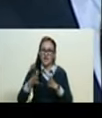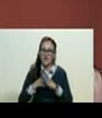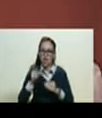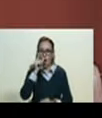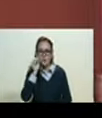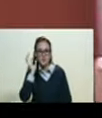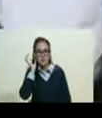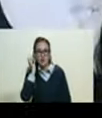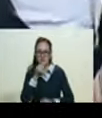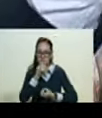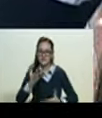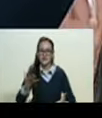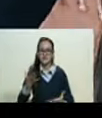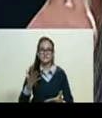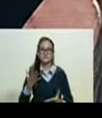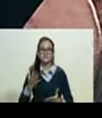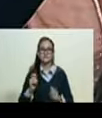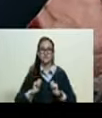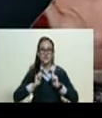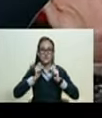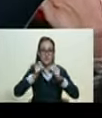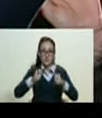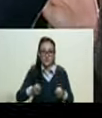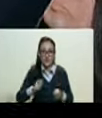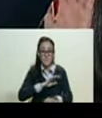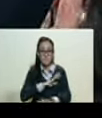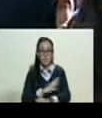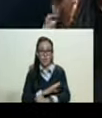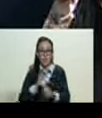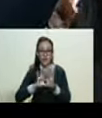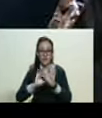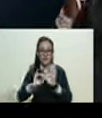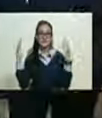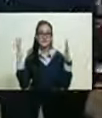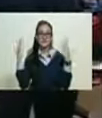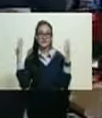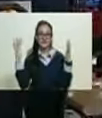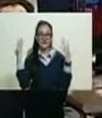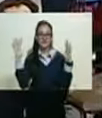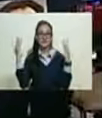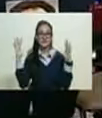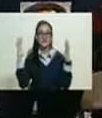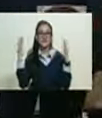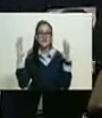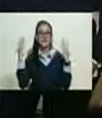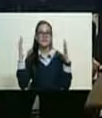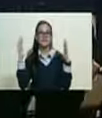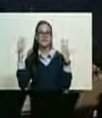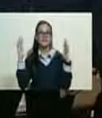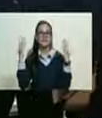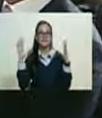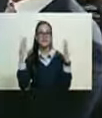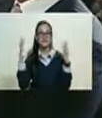Venezuela has inaugurated its new legislative superbody that's expected to rewrite the constitution and give vast new powers to the